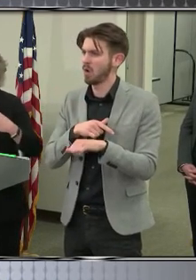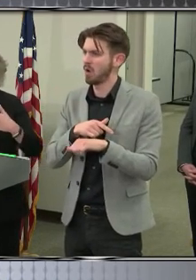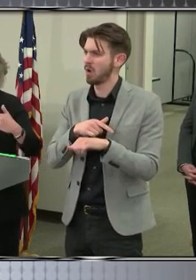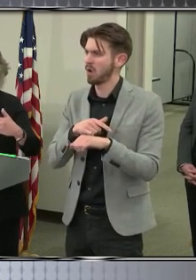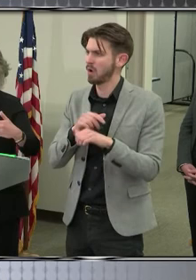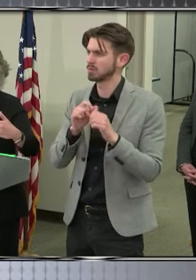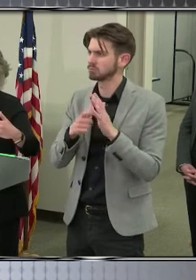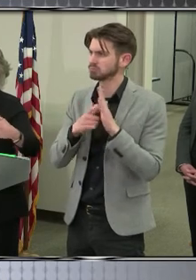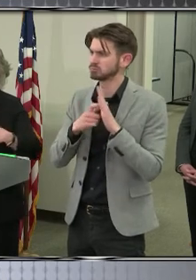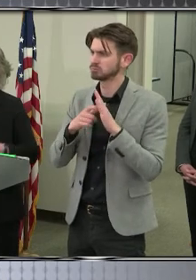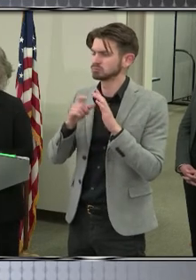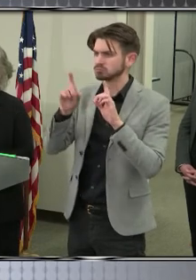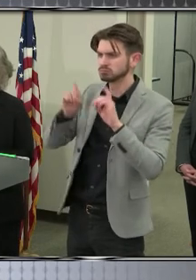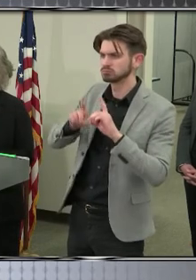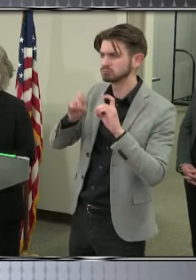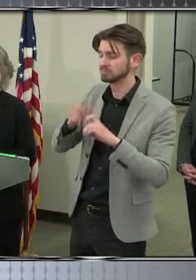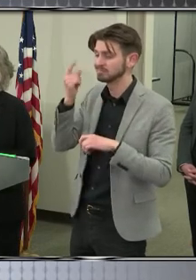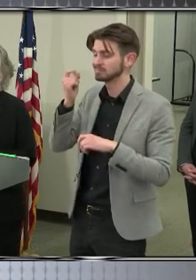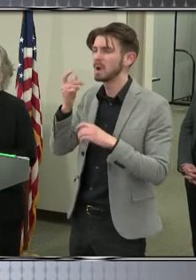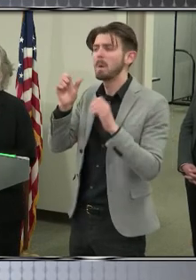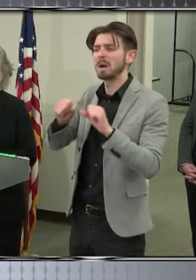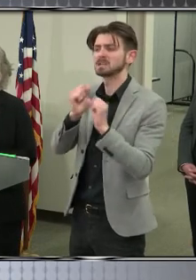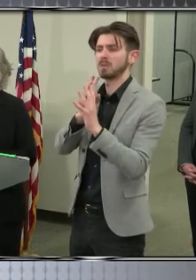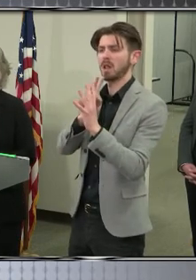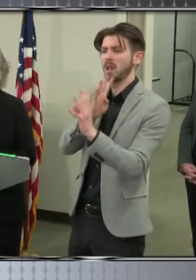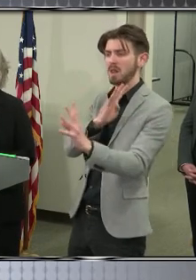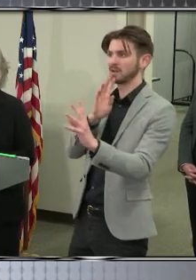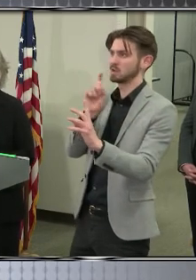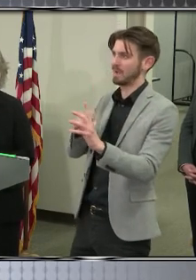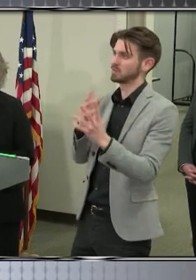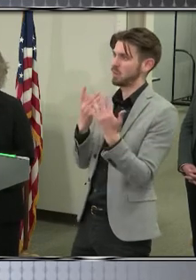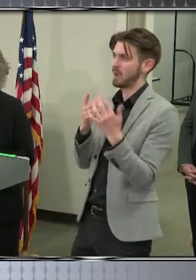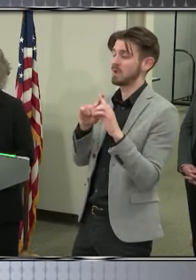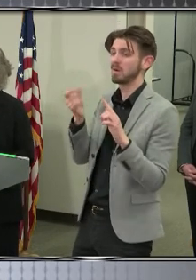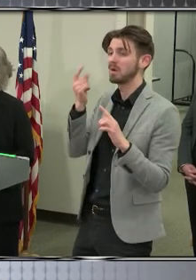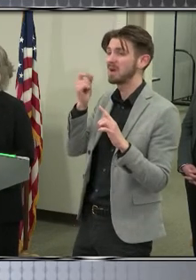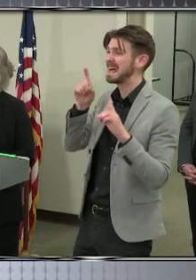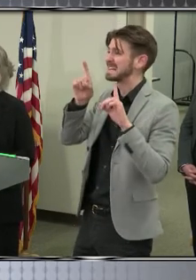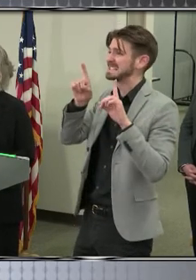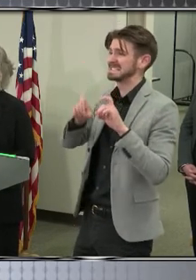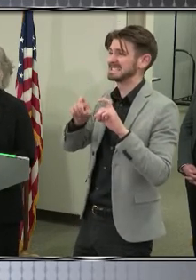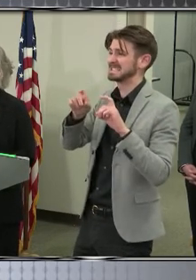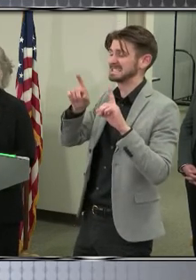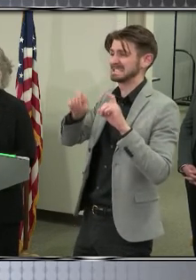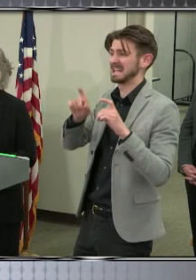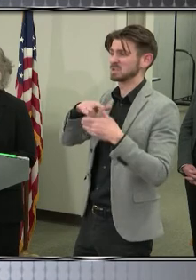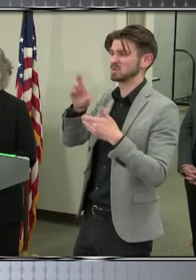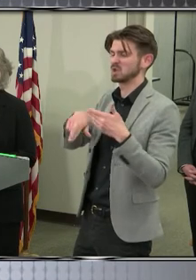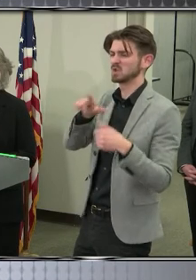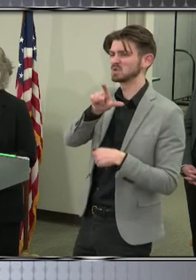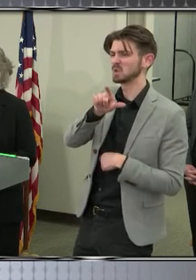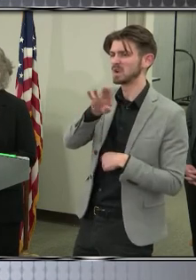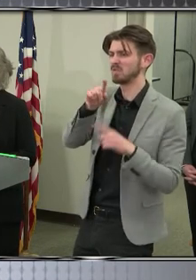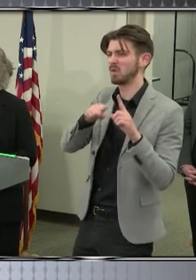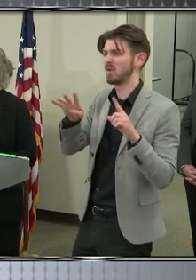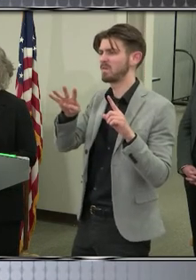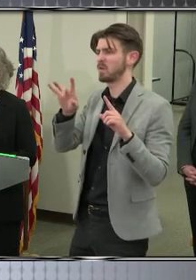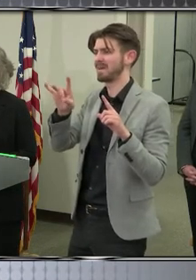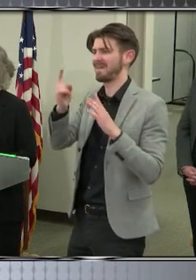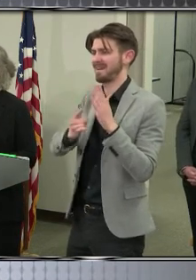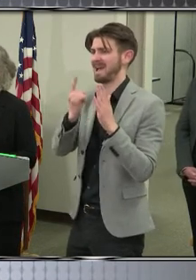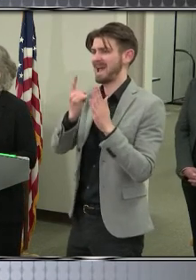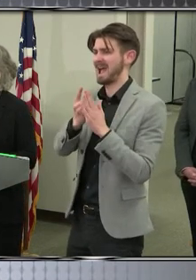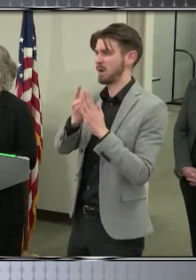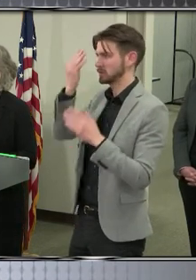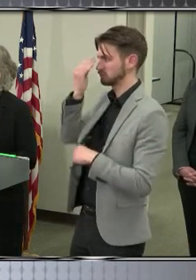be a queue, but we're anticipating that we could get the test results back in 24 to 48 hours at this point. And then how about